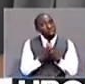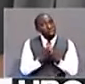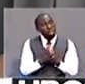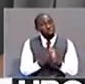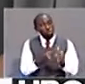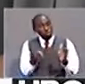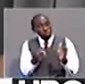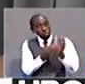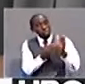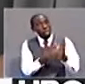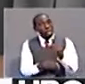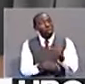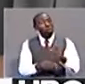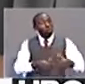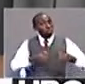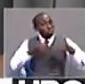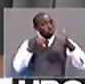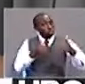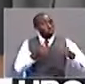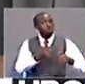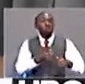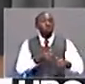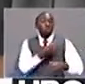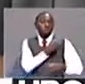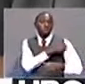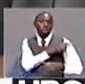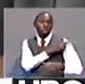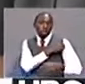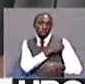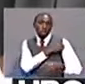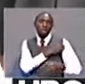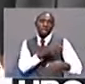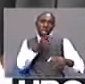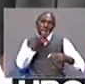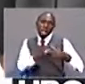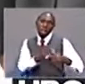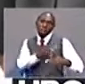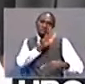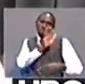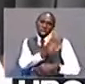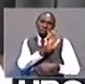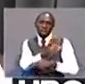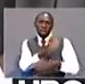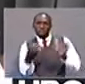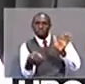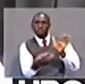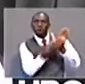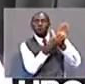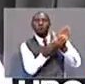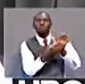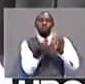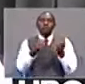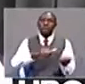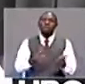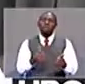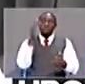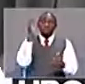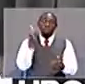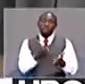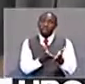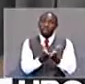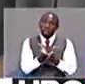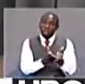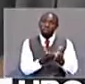powerful hospital, a powerful hospital in the memory of this powerful man who served Uganda with one heart. A